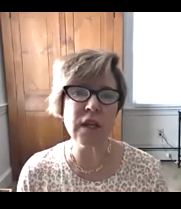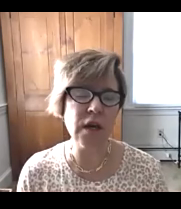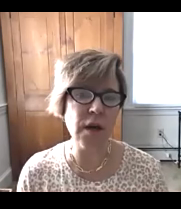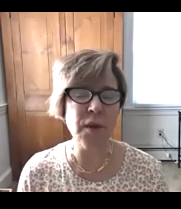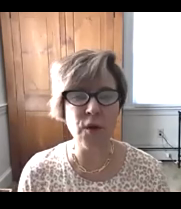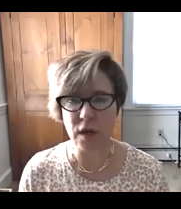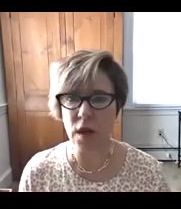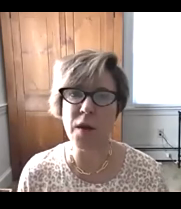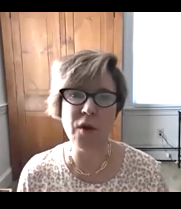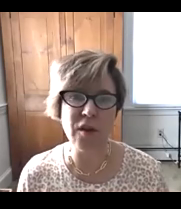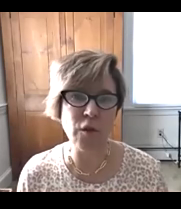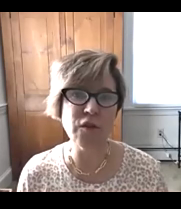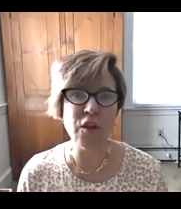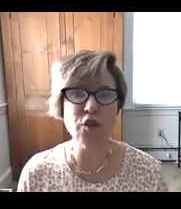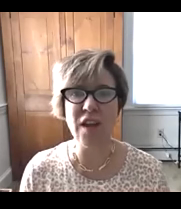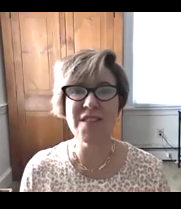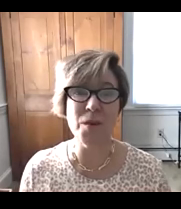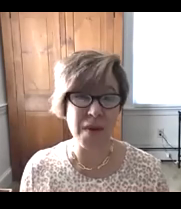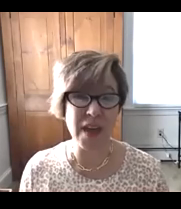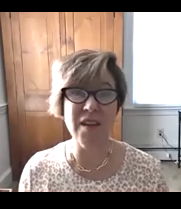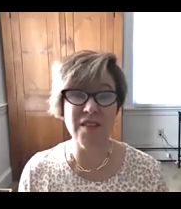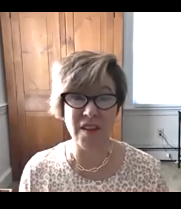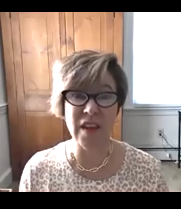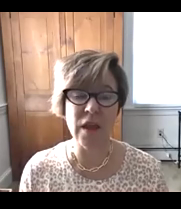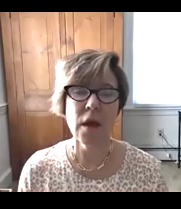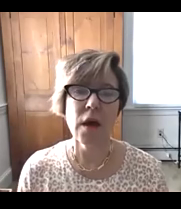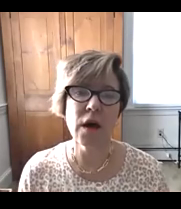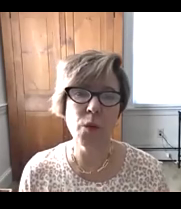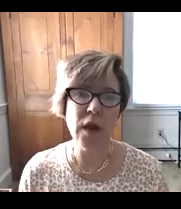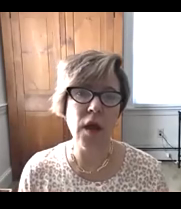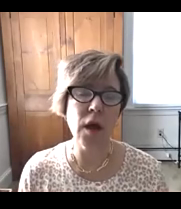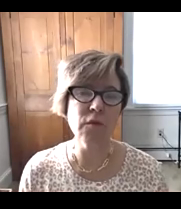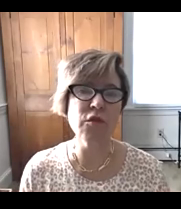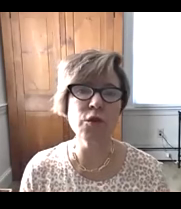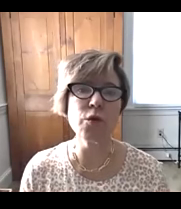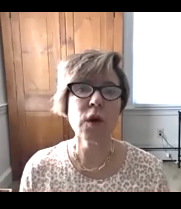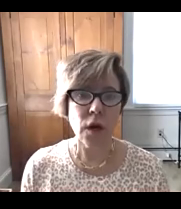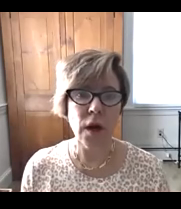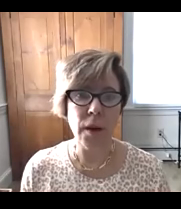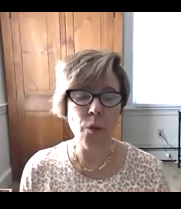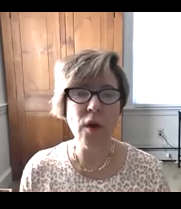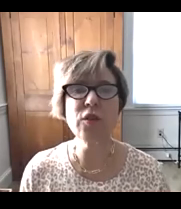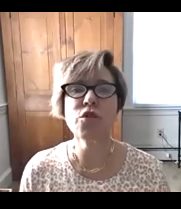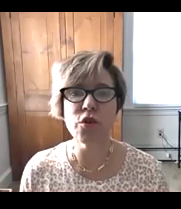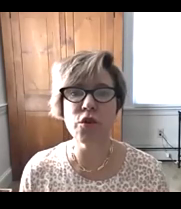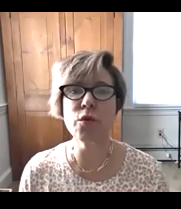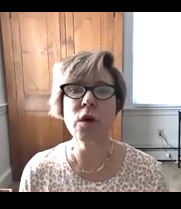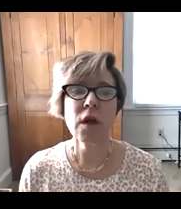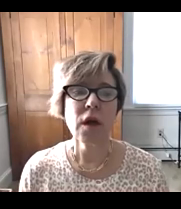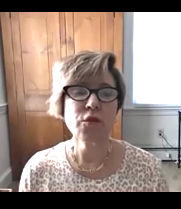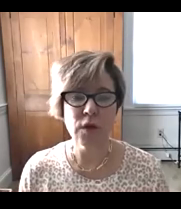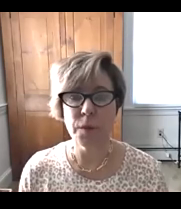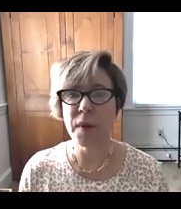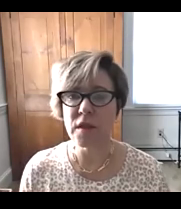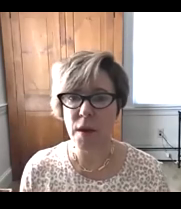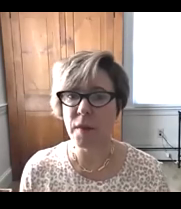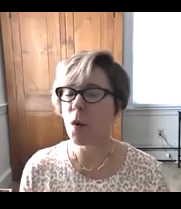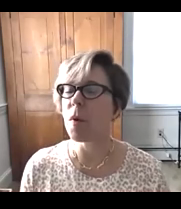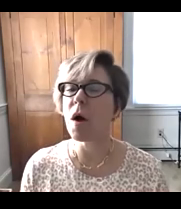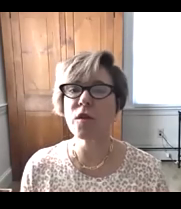the American Library Association has the mega site when it comes to what to do during